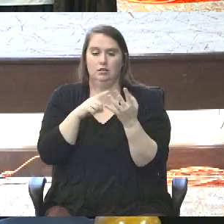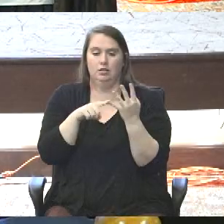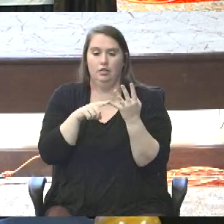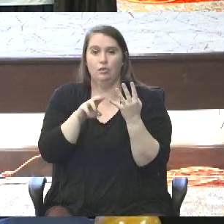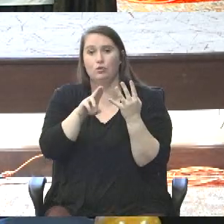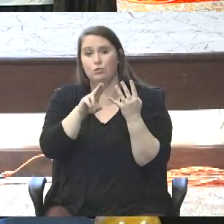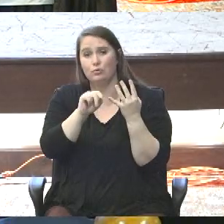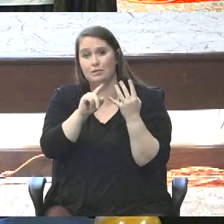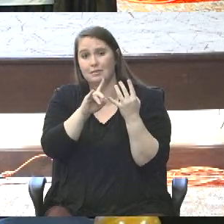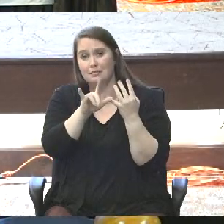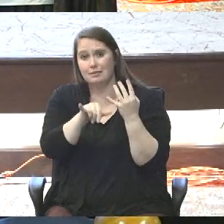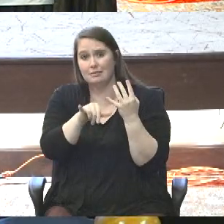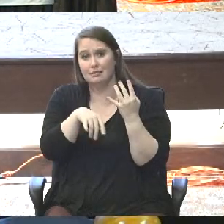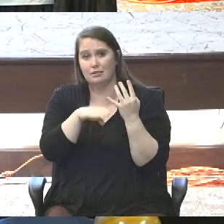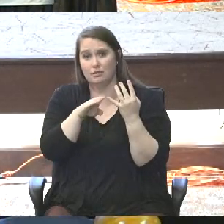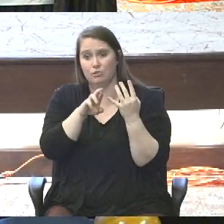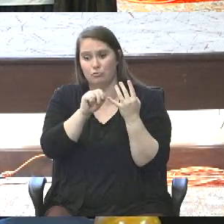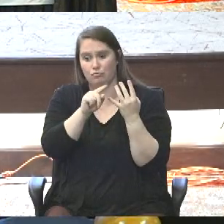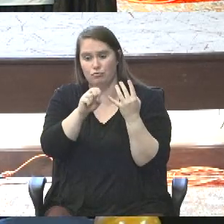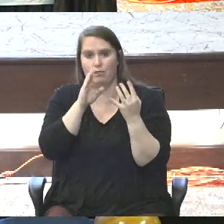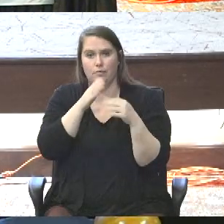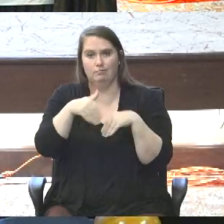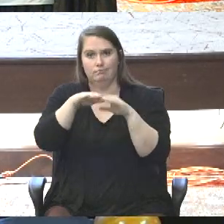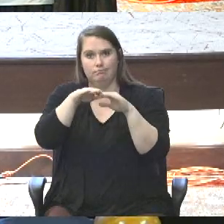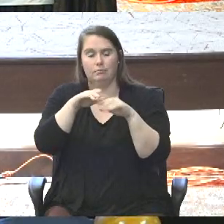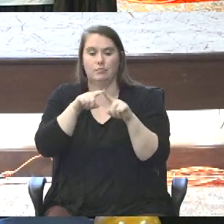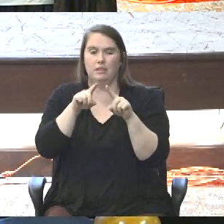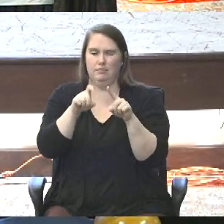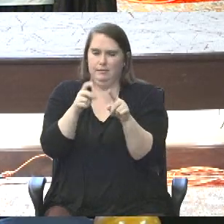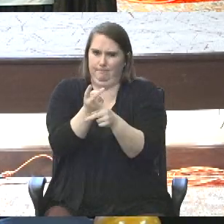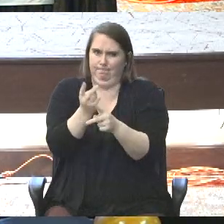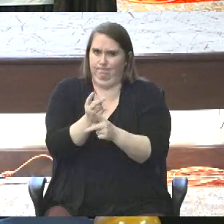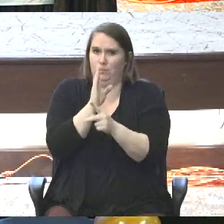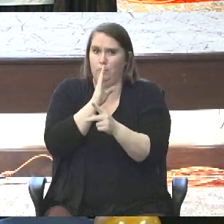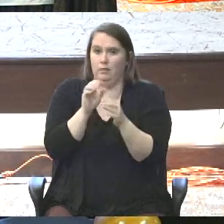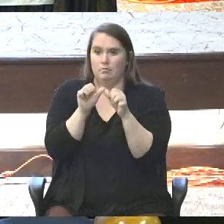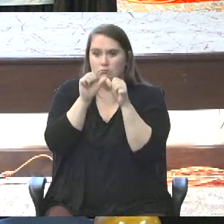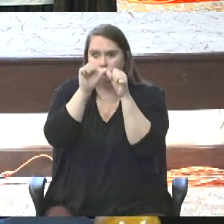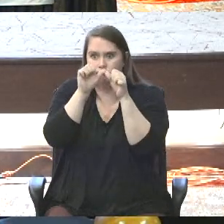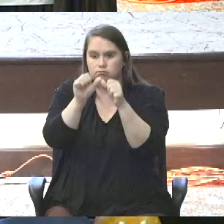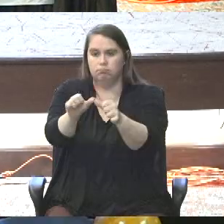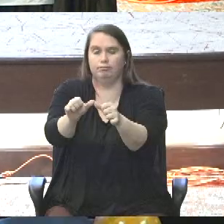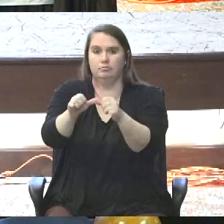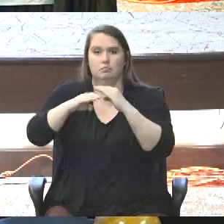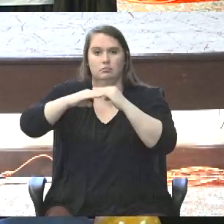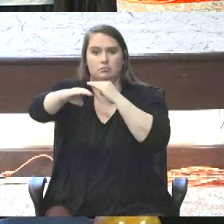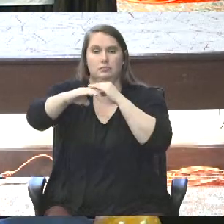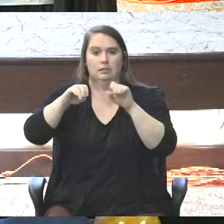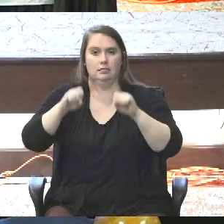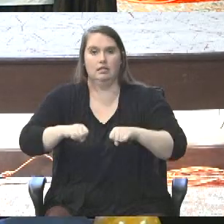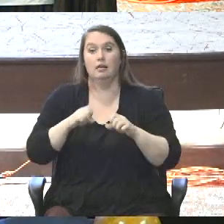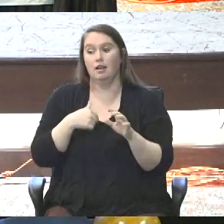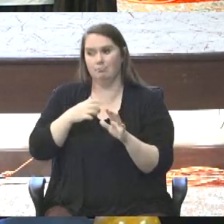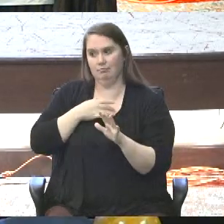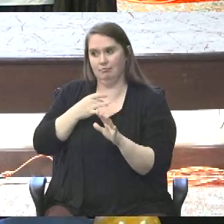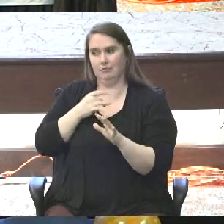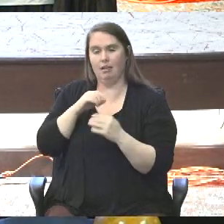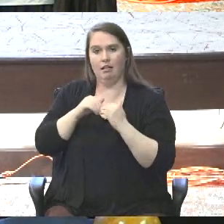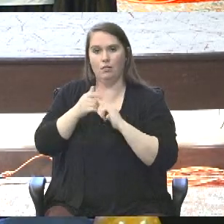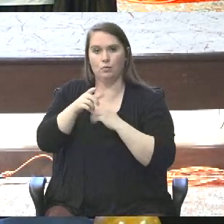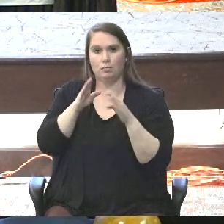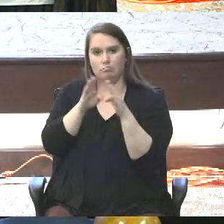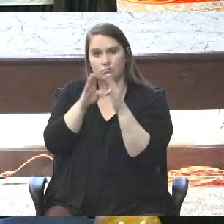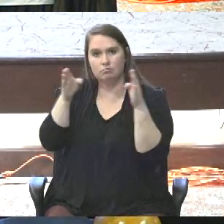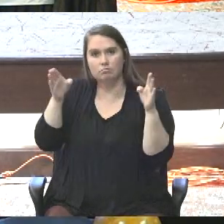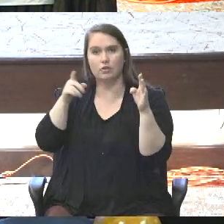rate, increases, but we've got to figure out a way to make these things last longer. And I like the way you were very open and transparent